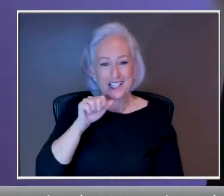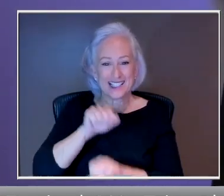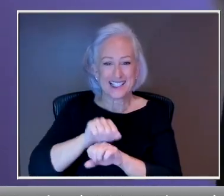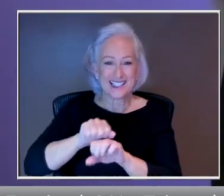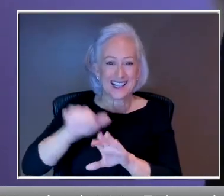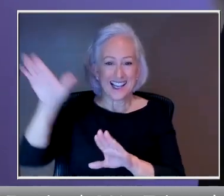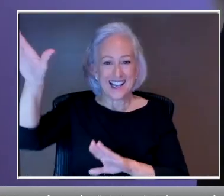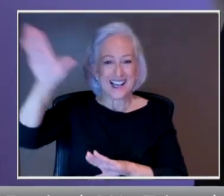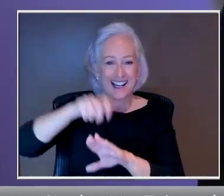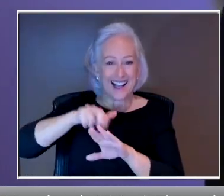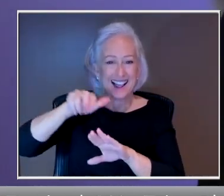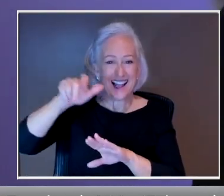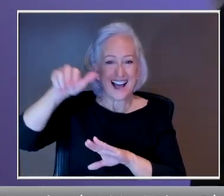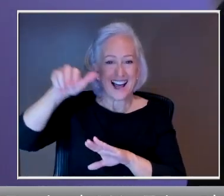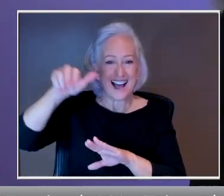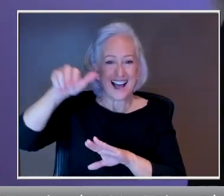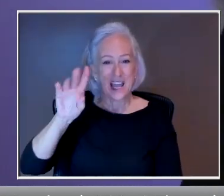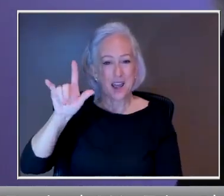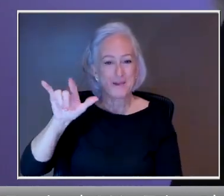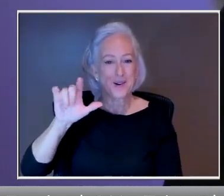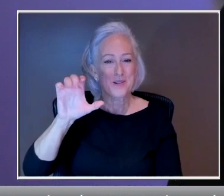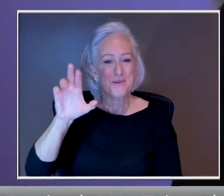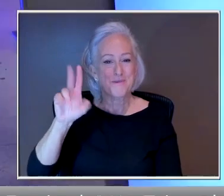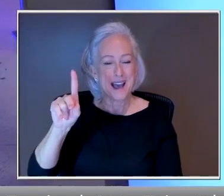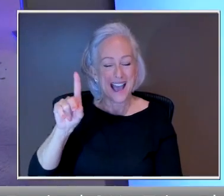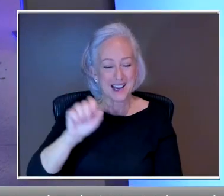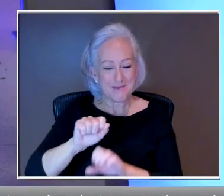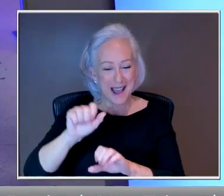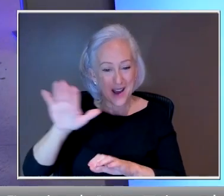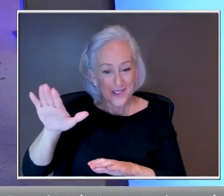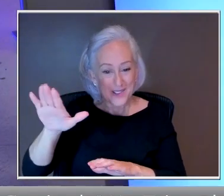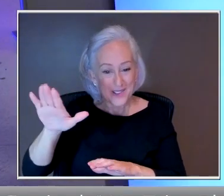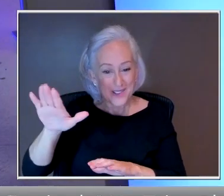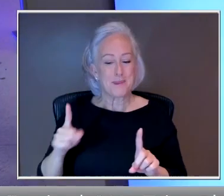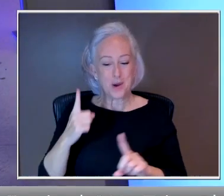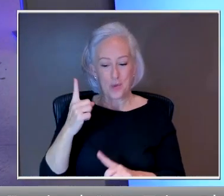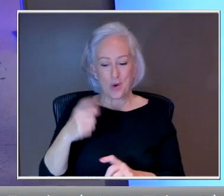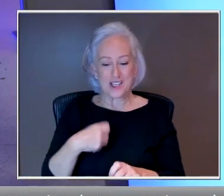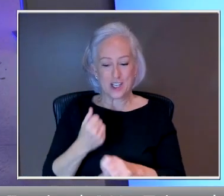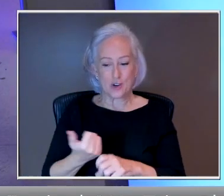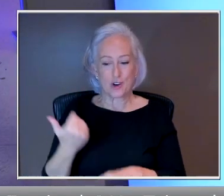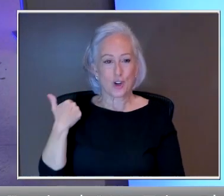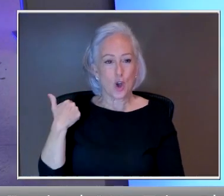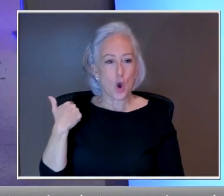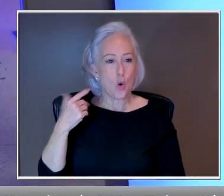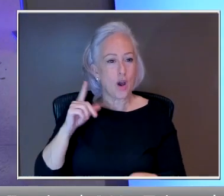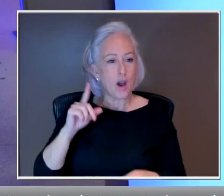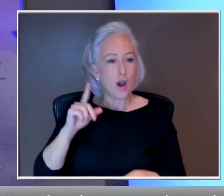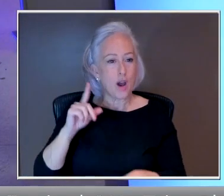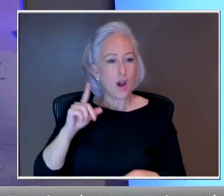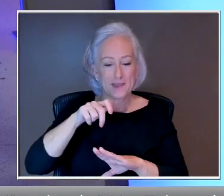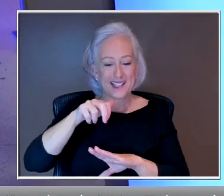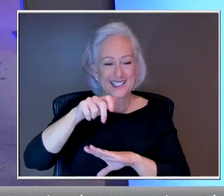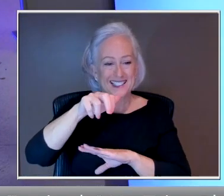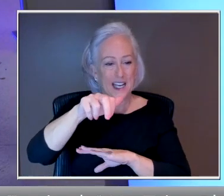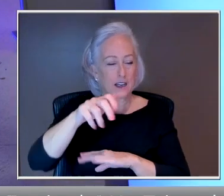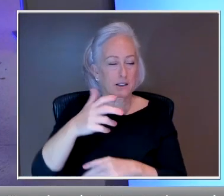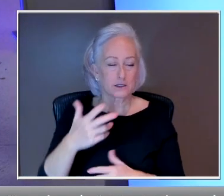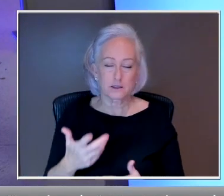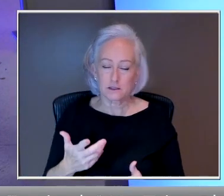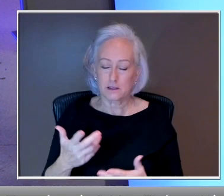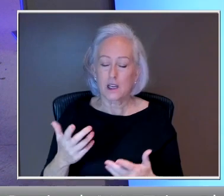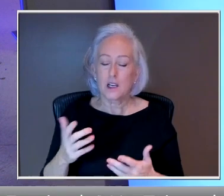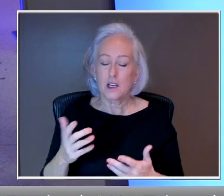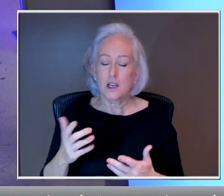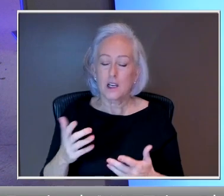my stairs a year ago. So a year ago, moving was hard. And now you're climbing anything was hard. Yeah. And then I climbed